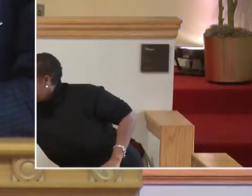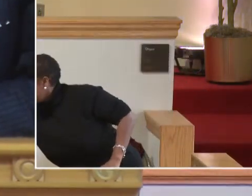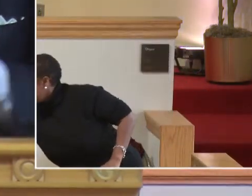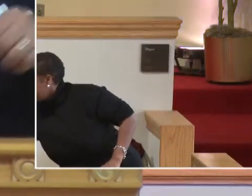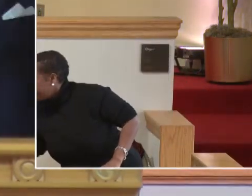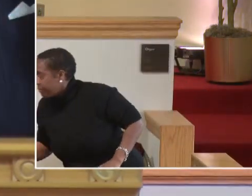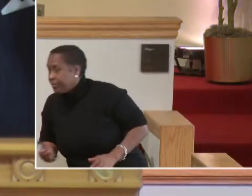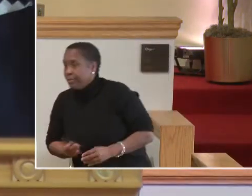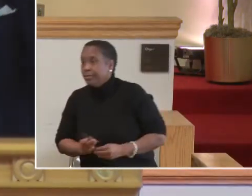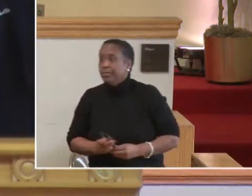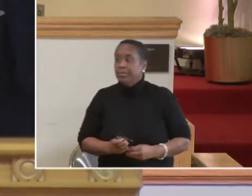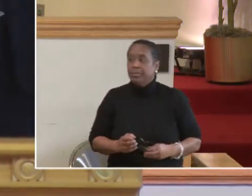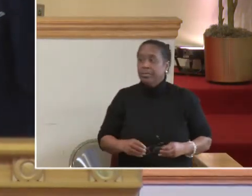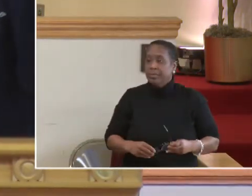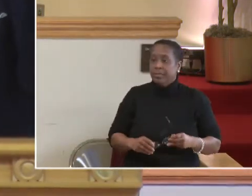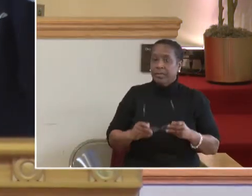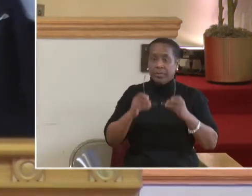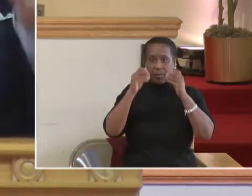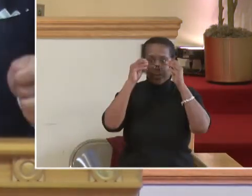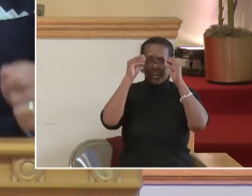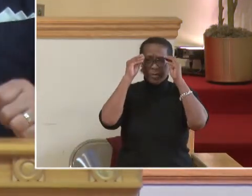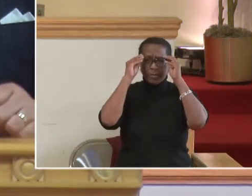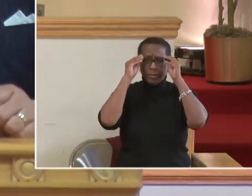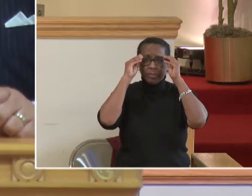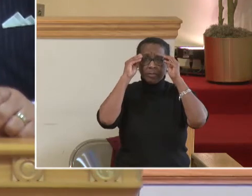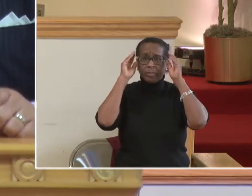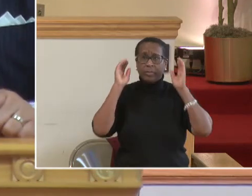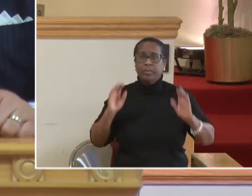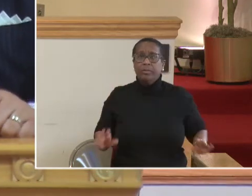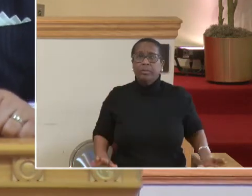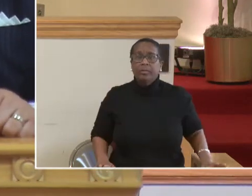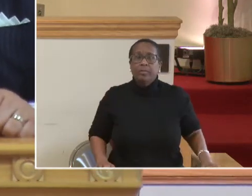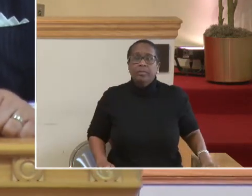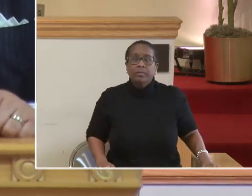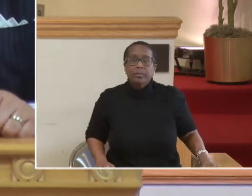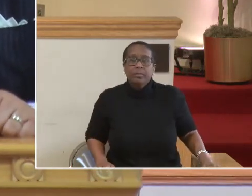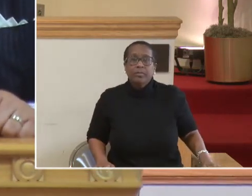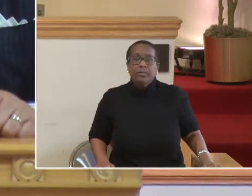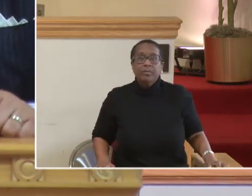that needs to know the word.